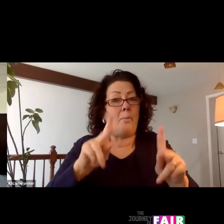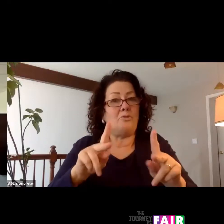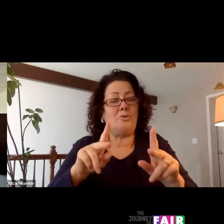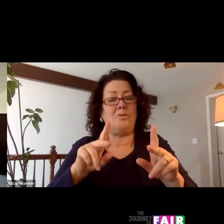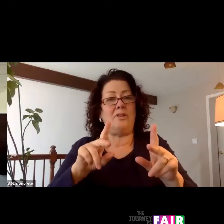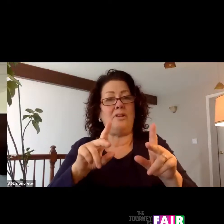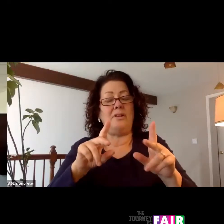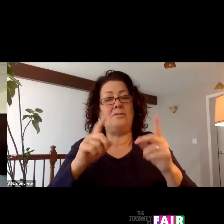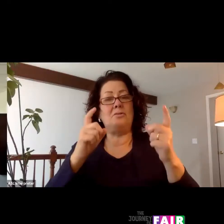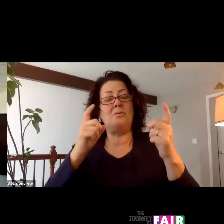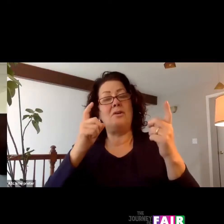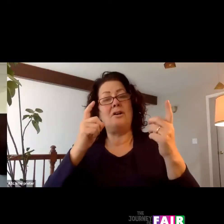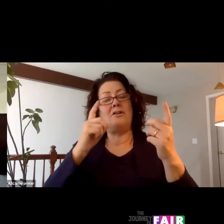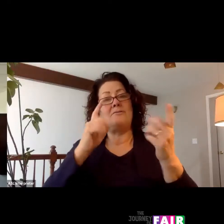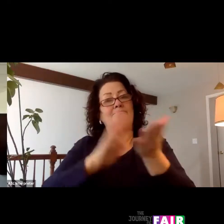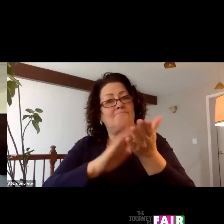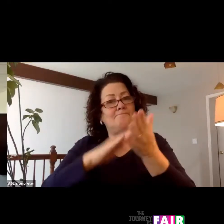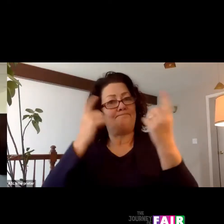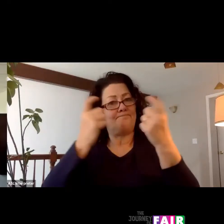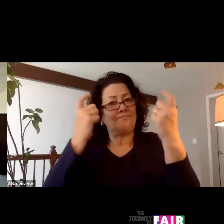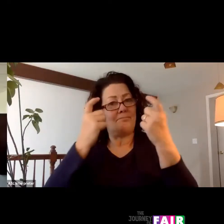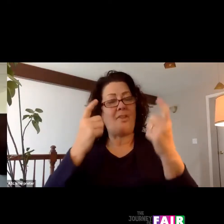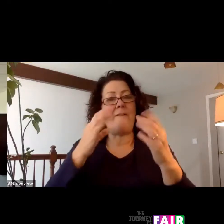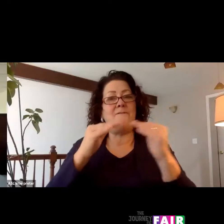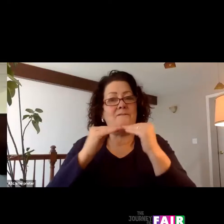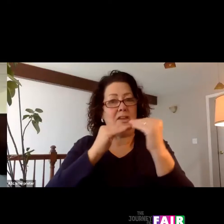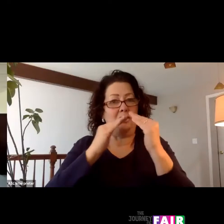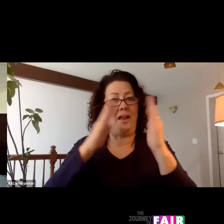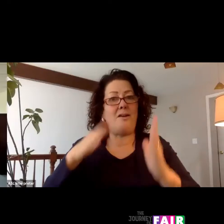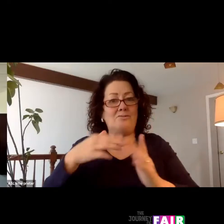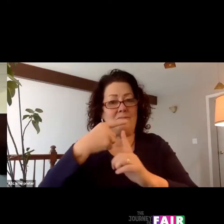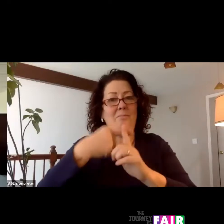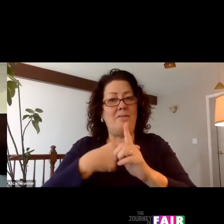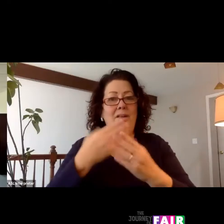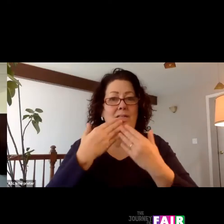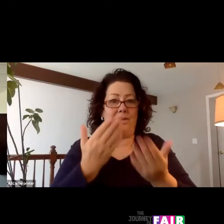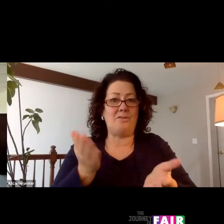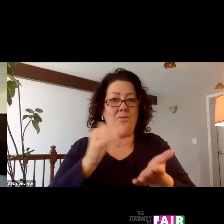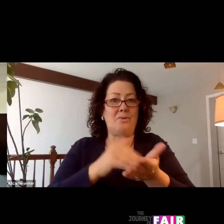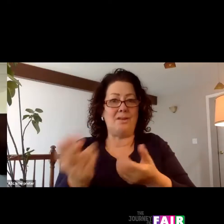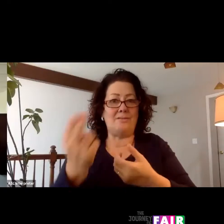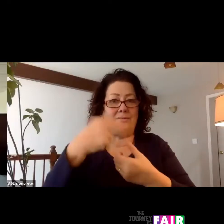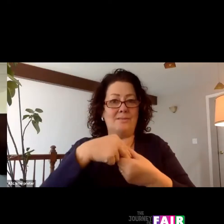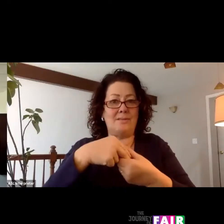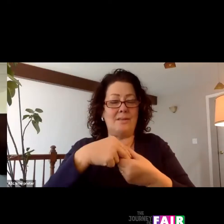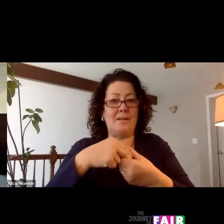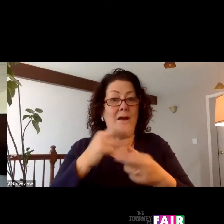to commemorate Fair Housing Month over the month of April. So thank you again for joining us, and